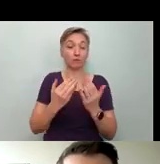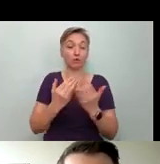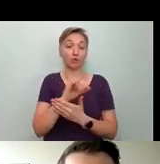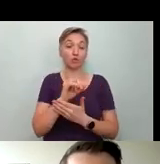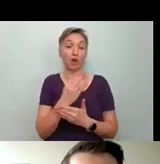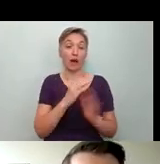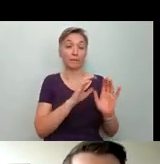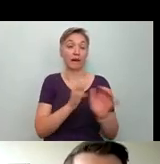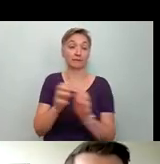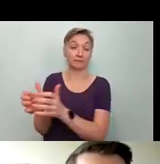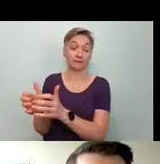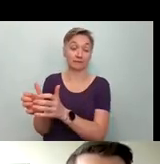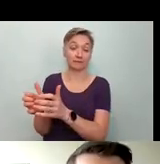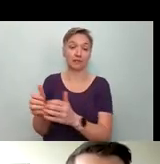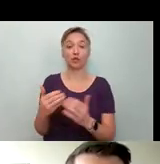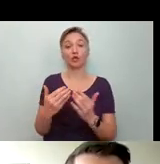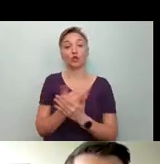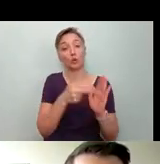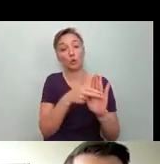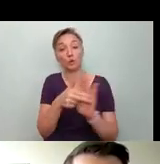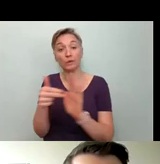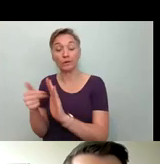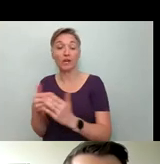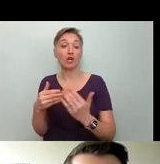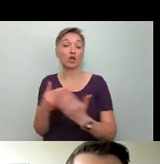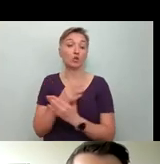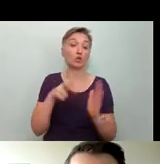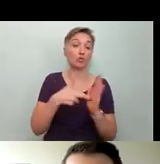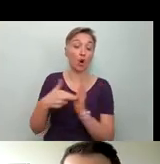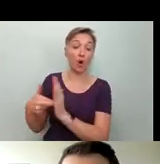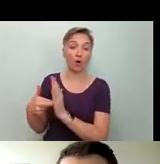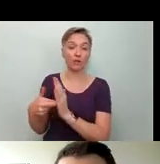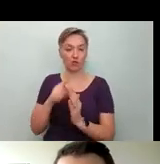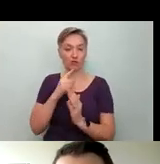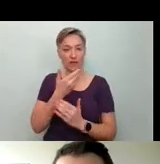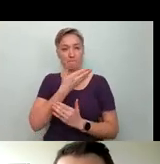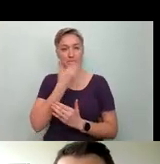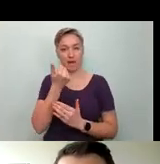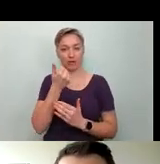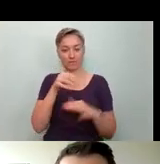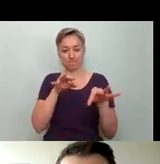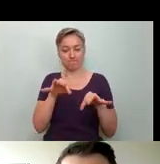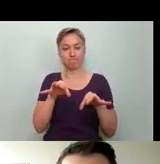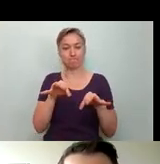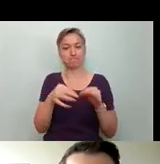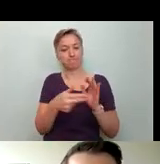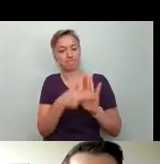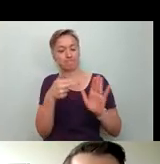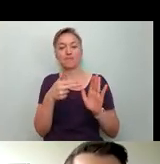classifications, new roles for to better represent the work that's being done throughout the